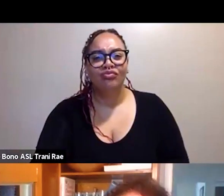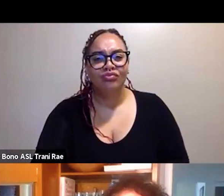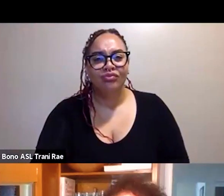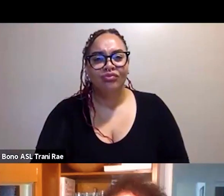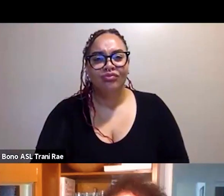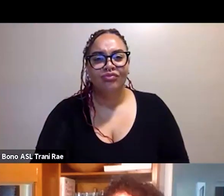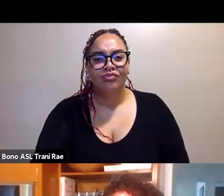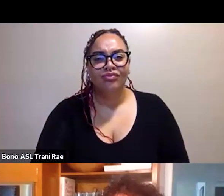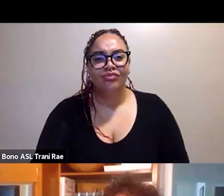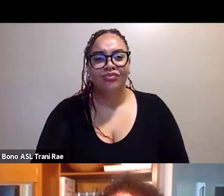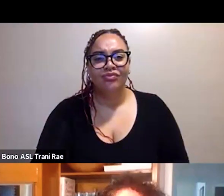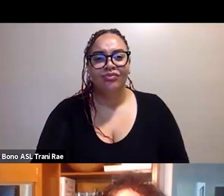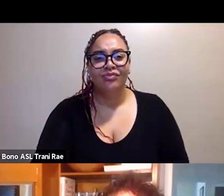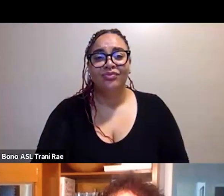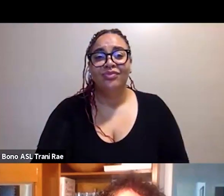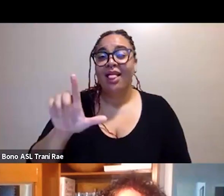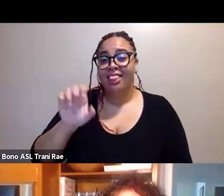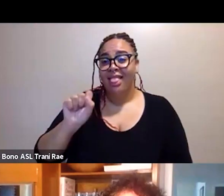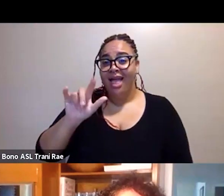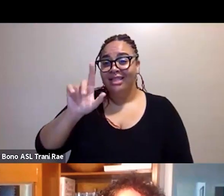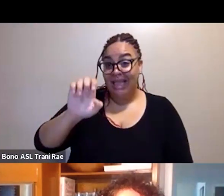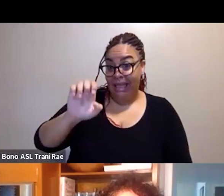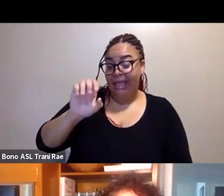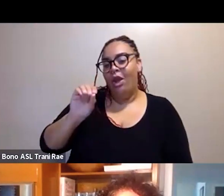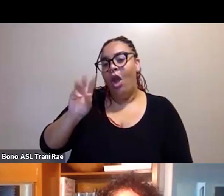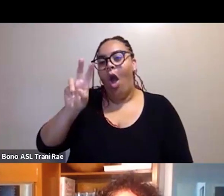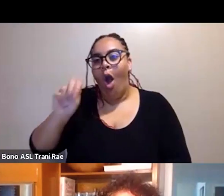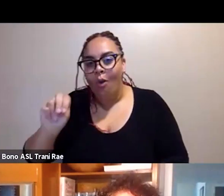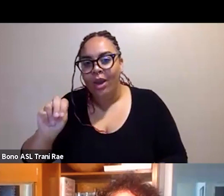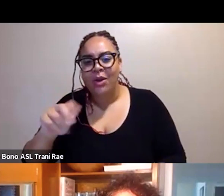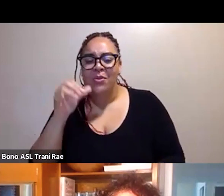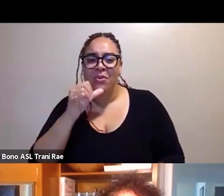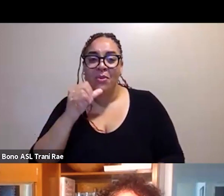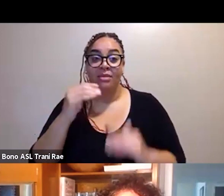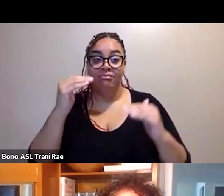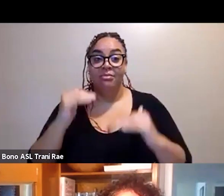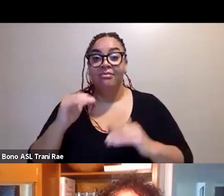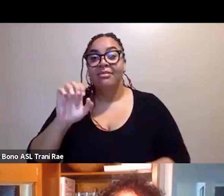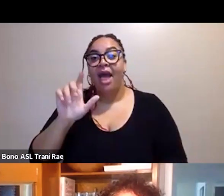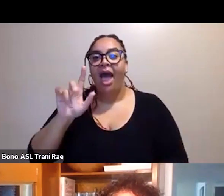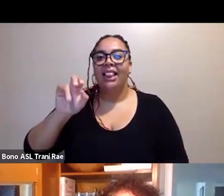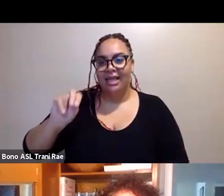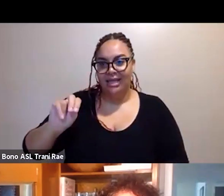Leslie Owen, everyone. Thank you, Leslie. Next up, Eileen.